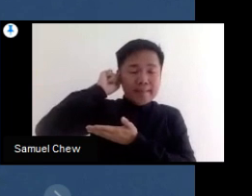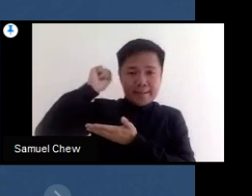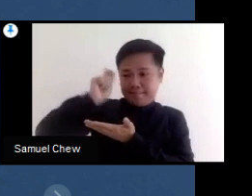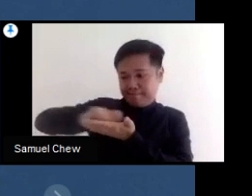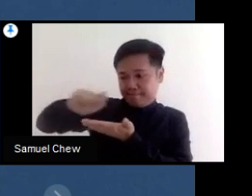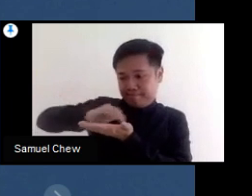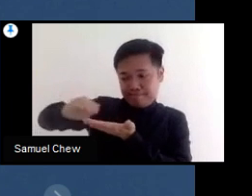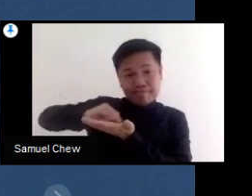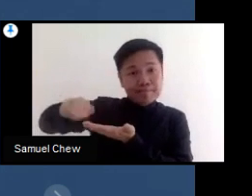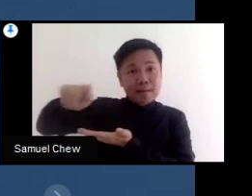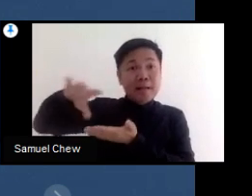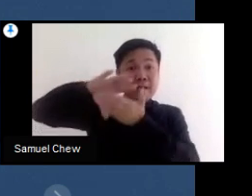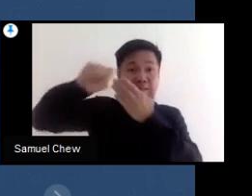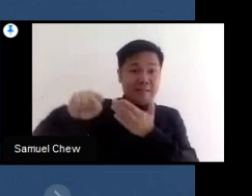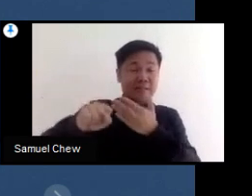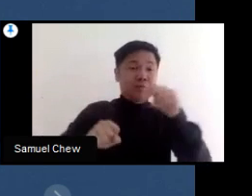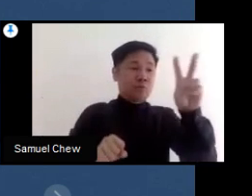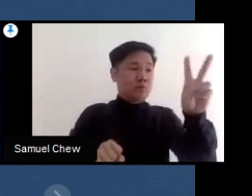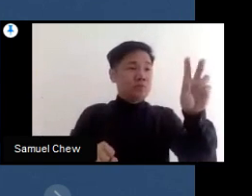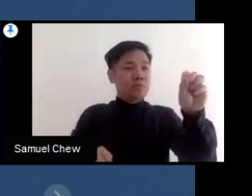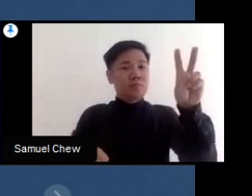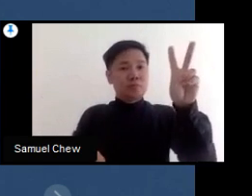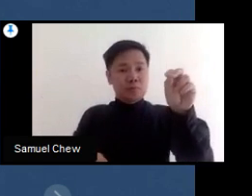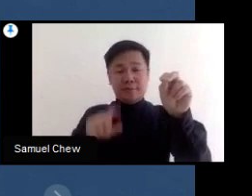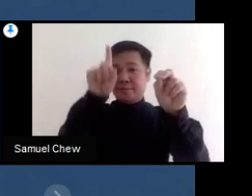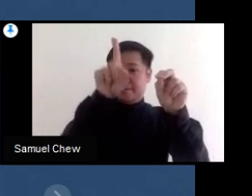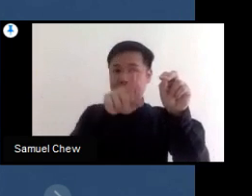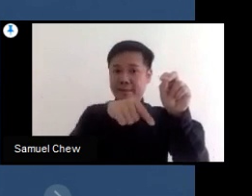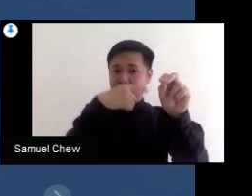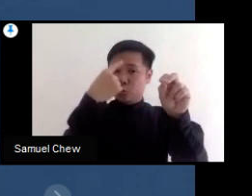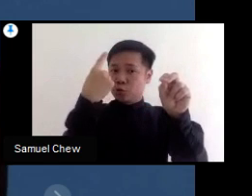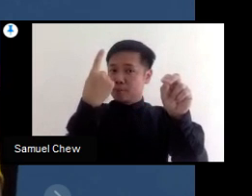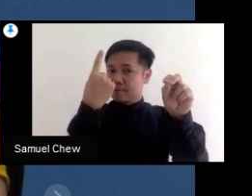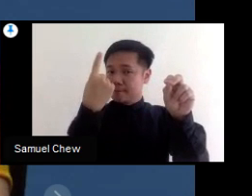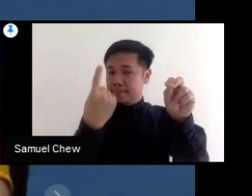CSD 2020 slash probably an will there be